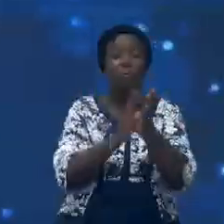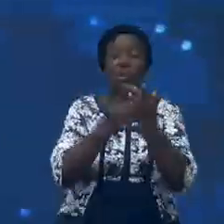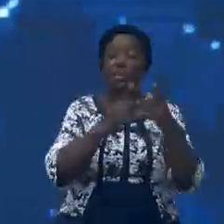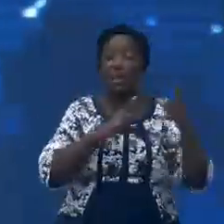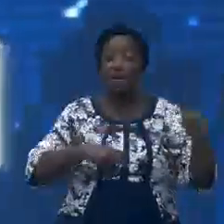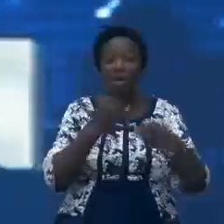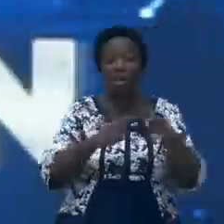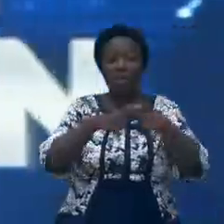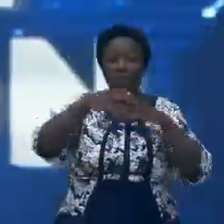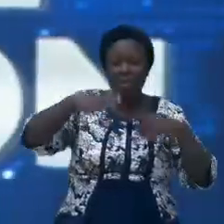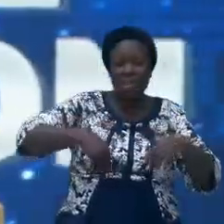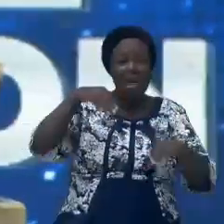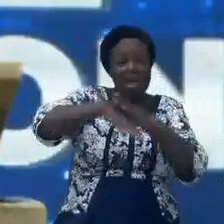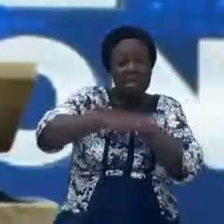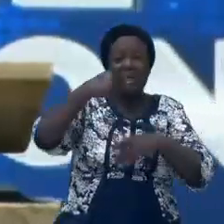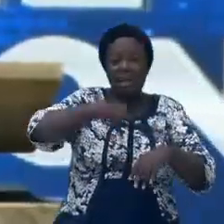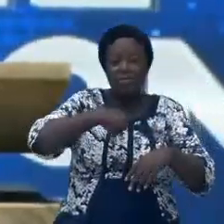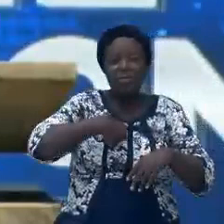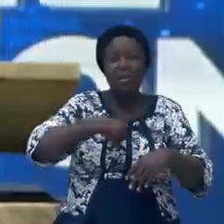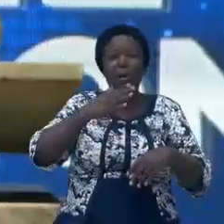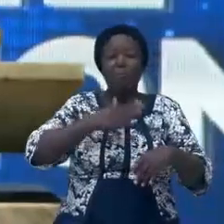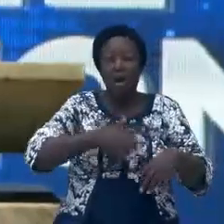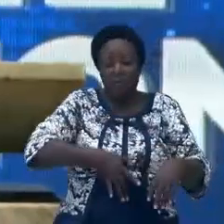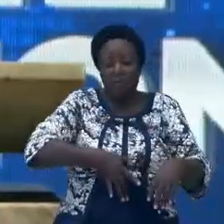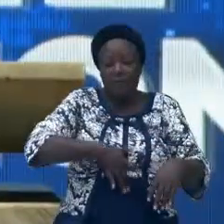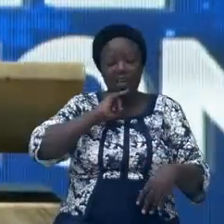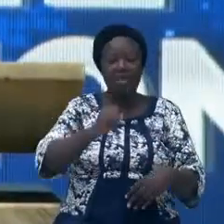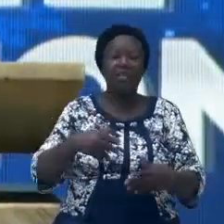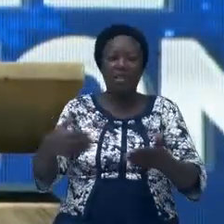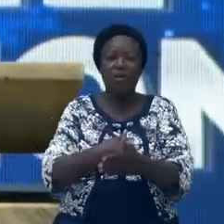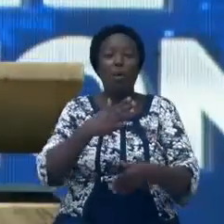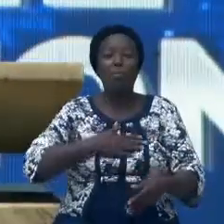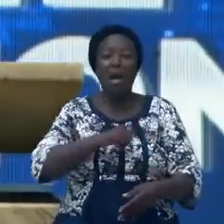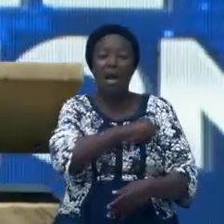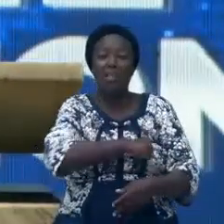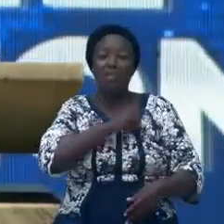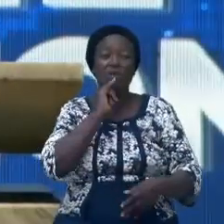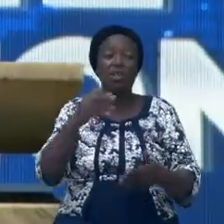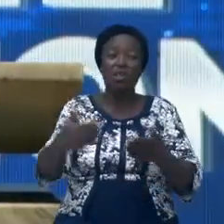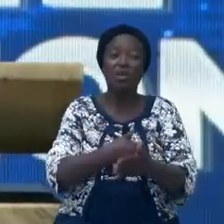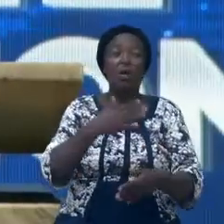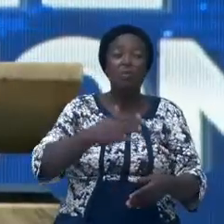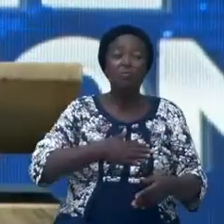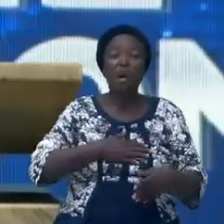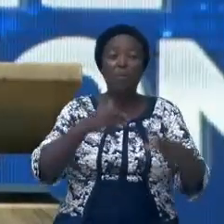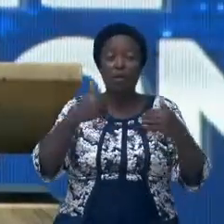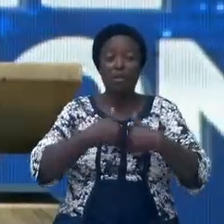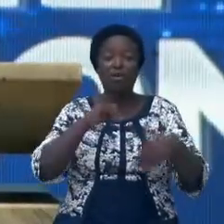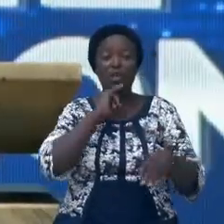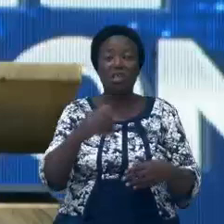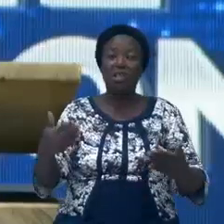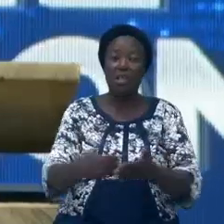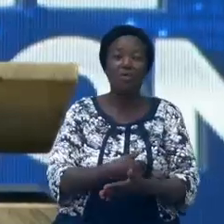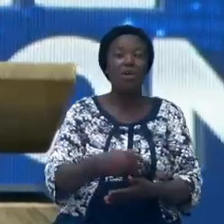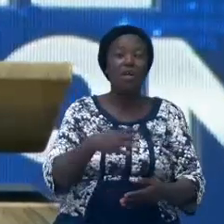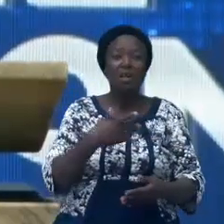the joy, praise the Lord, even inside me, my feeling is new. My attitude is